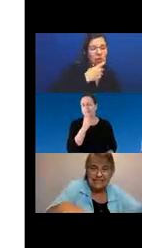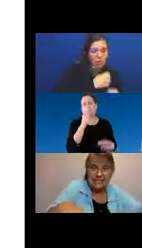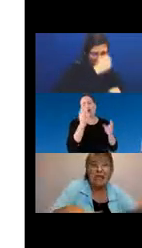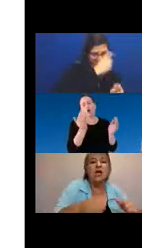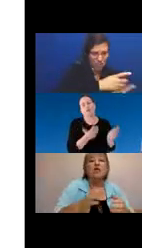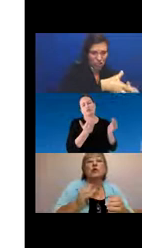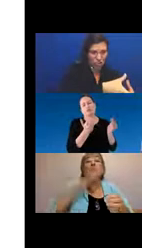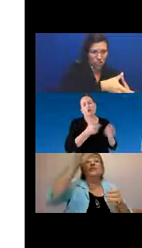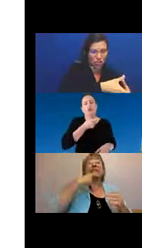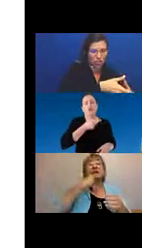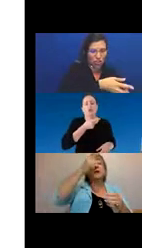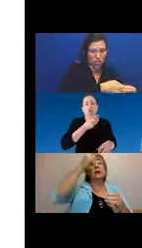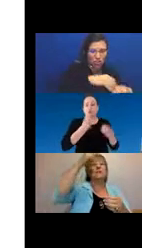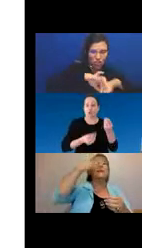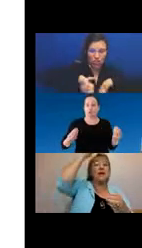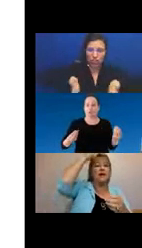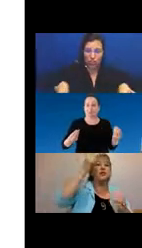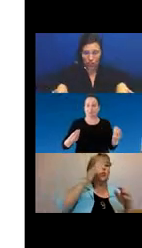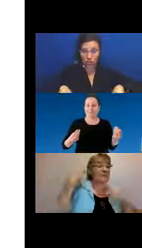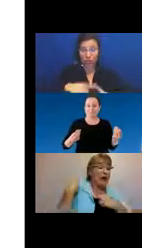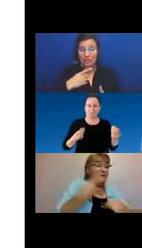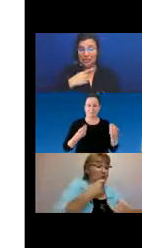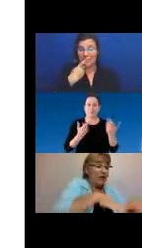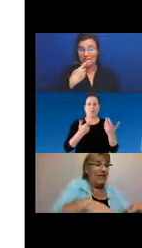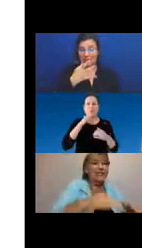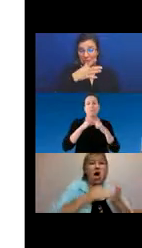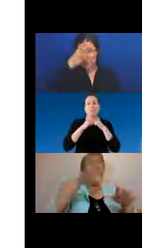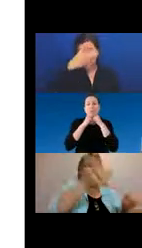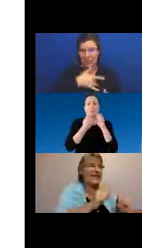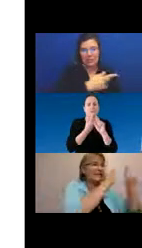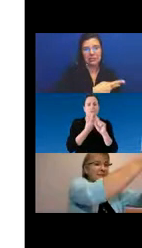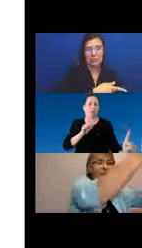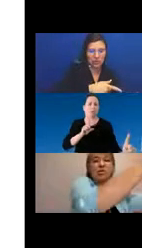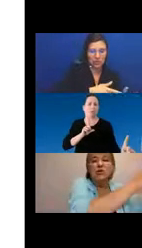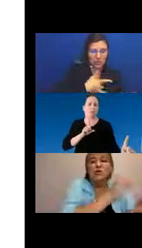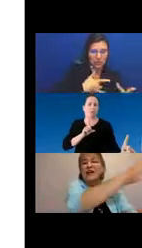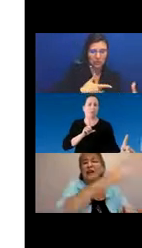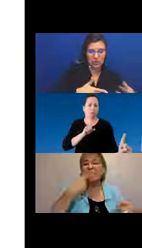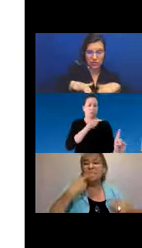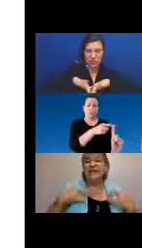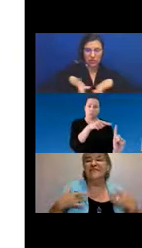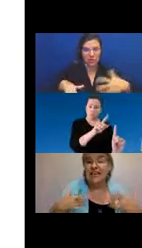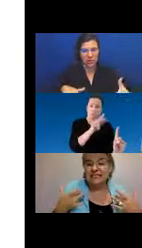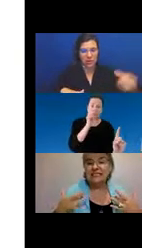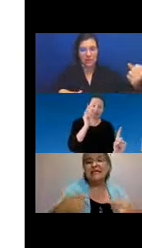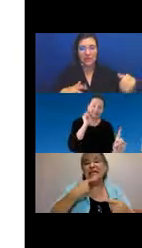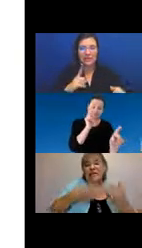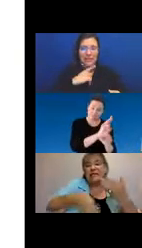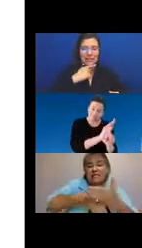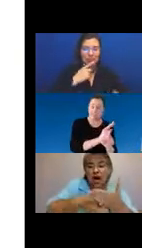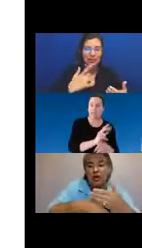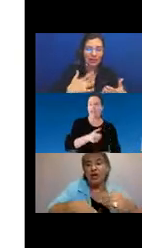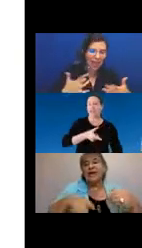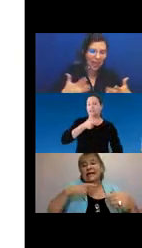kids. So the hearing parent responsible for the hearing kids often takes them to their hearing events,